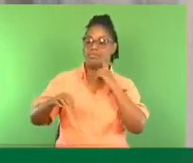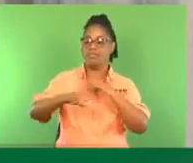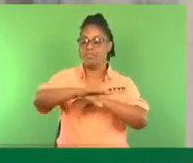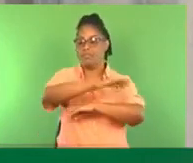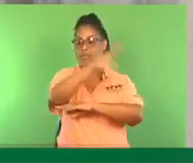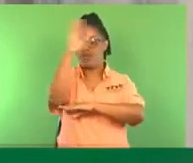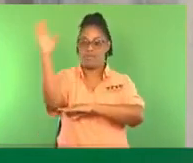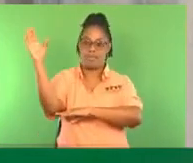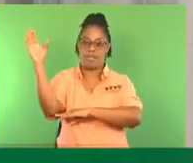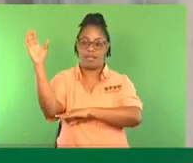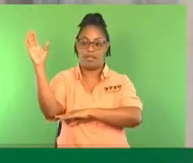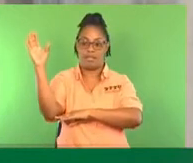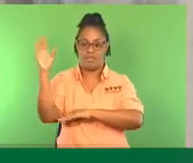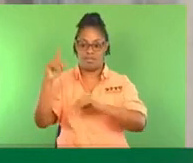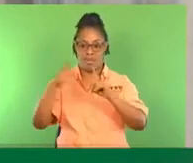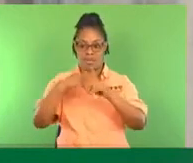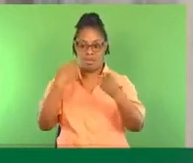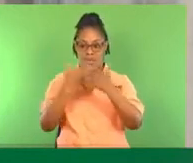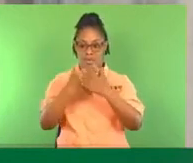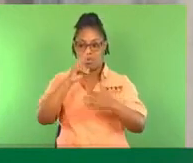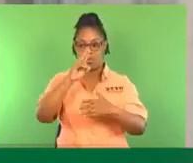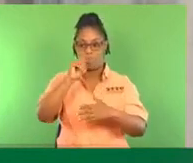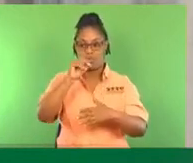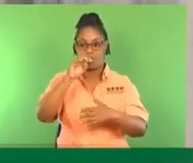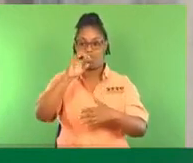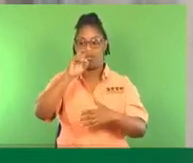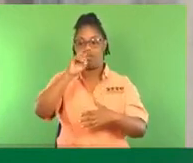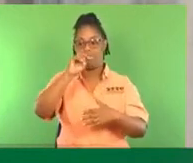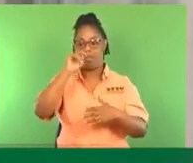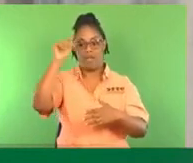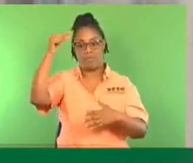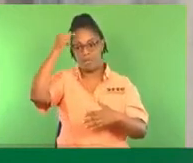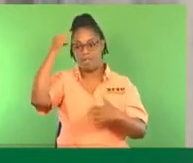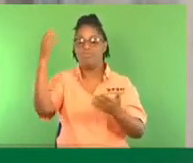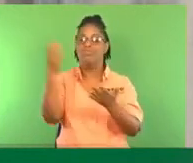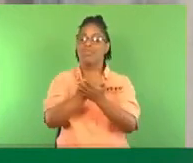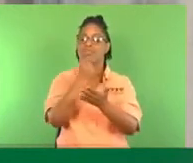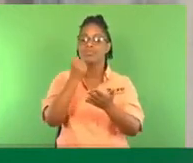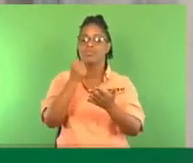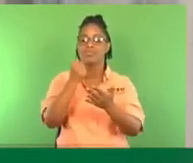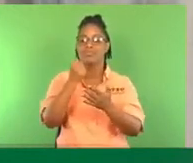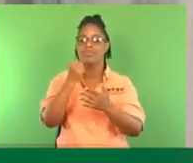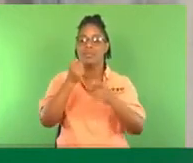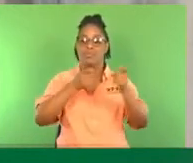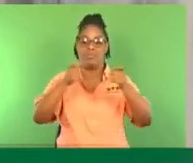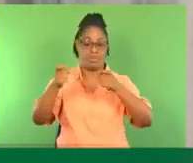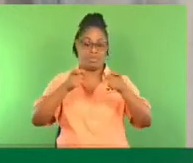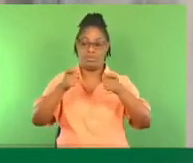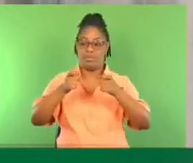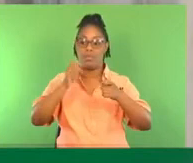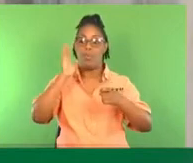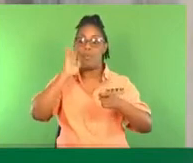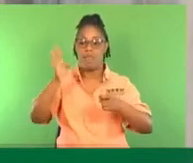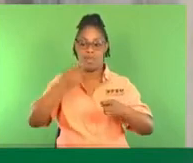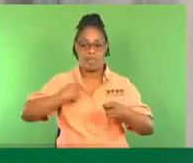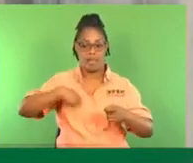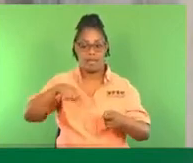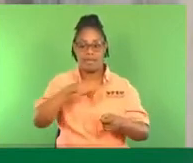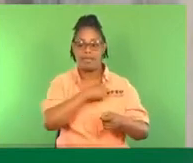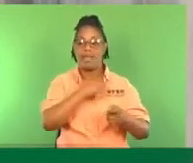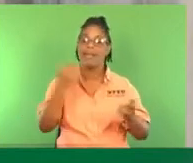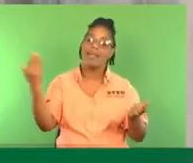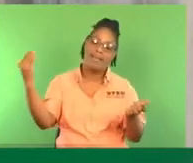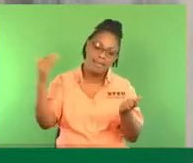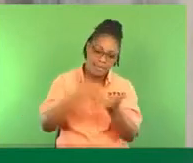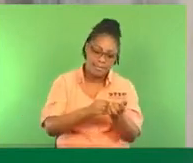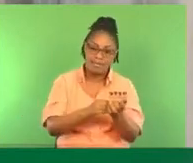a new UNC government assumes office. And we will bring back transparency,